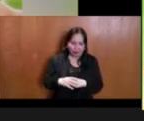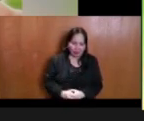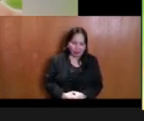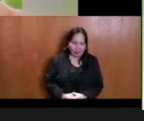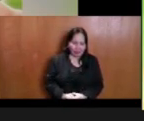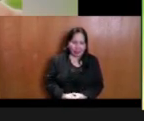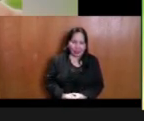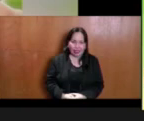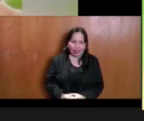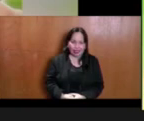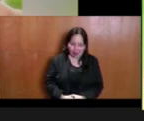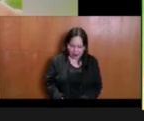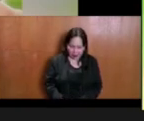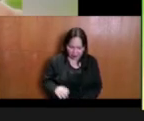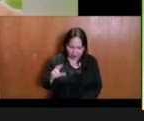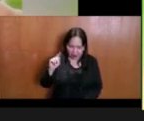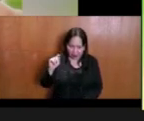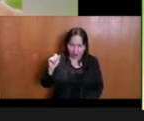Tanhua.